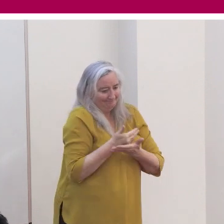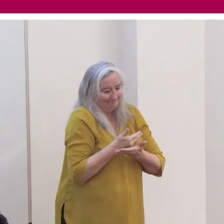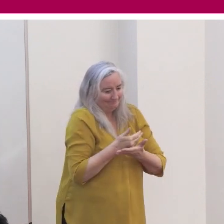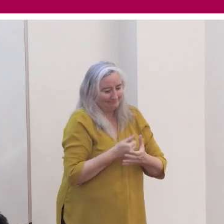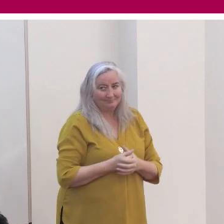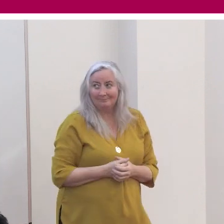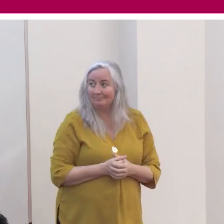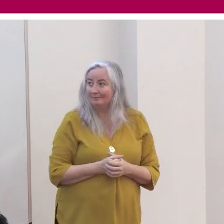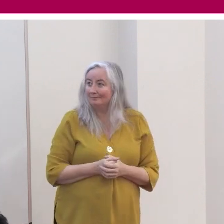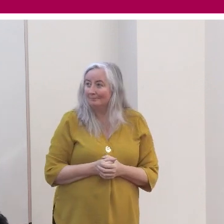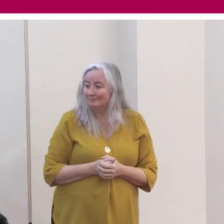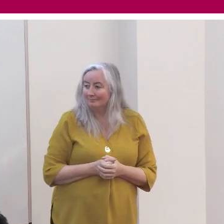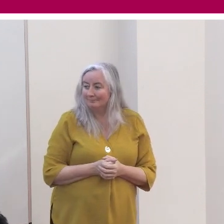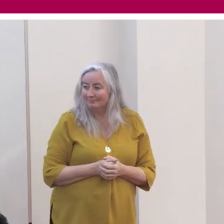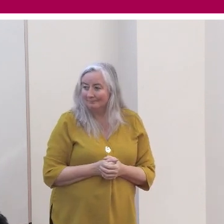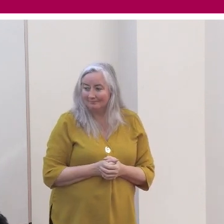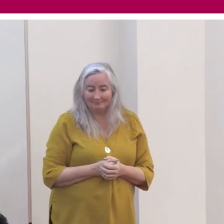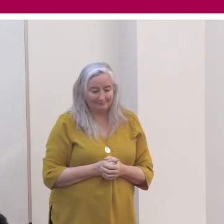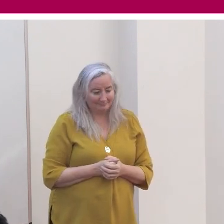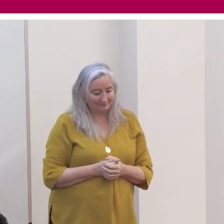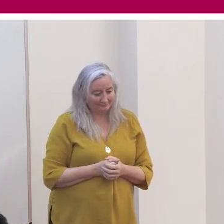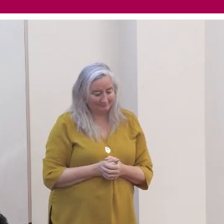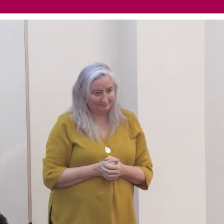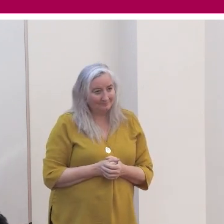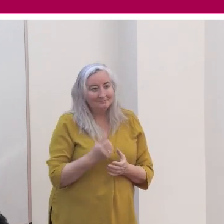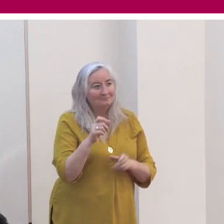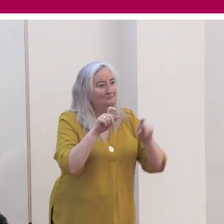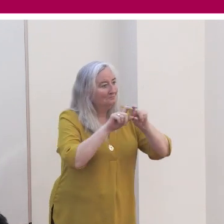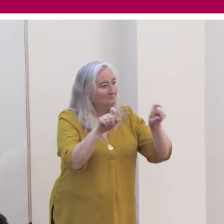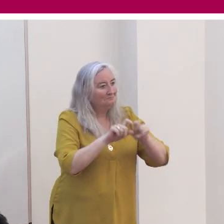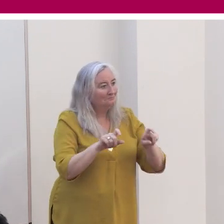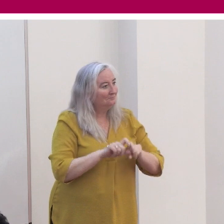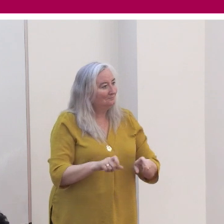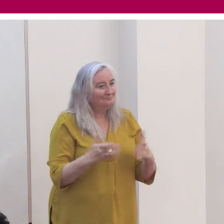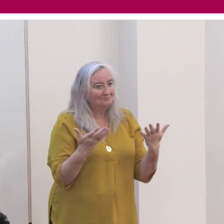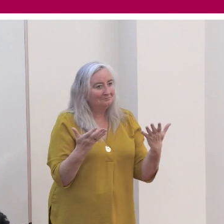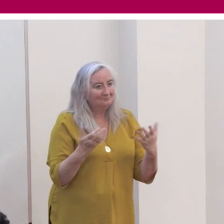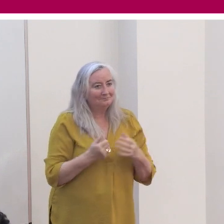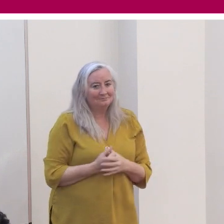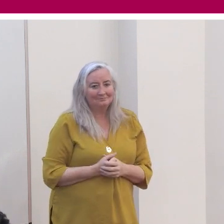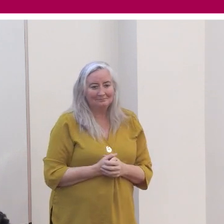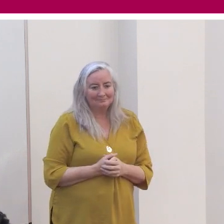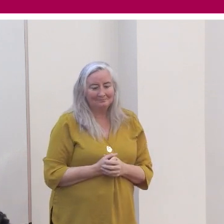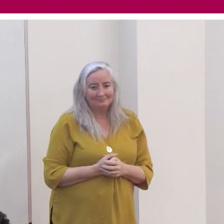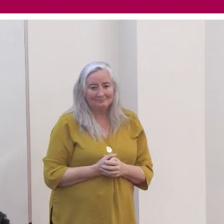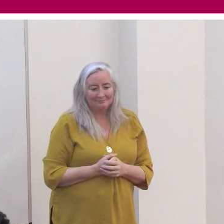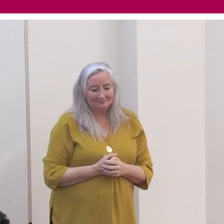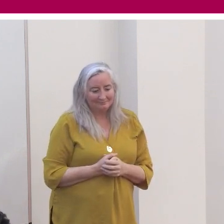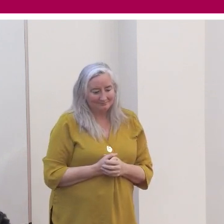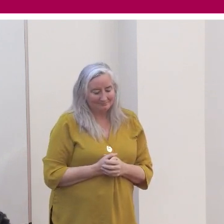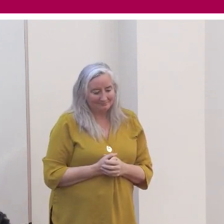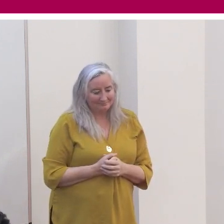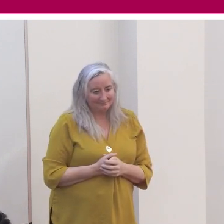also exists in European Union law. This is propagated there as well. In the Victims' Rights Directive,